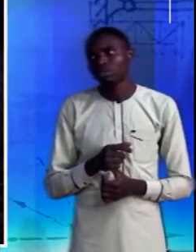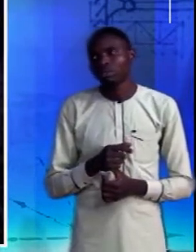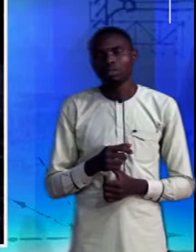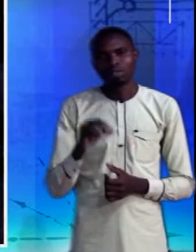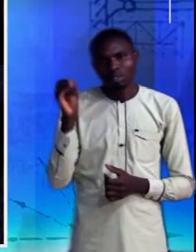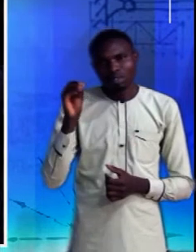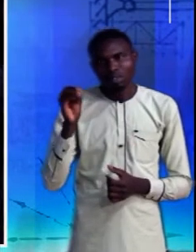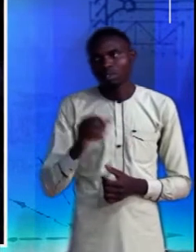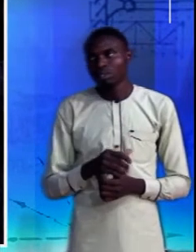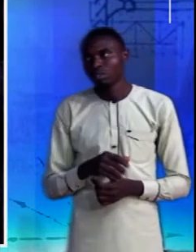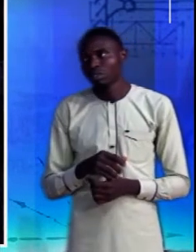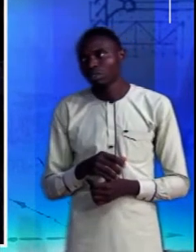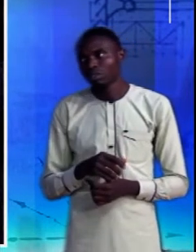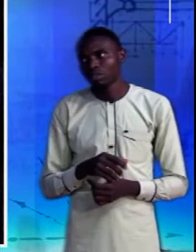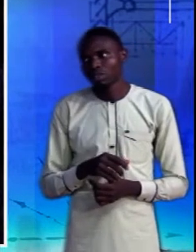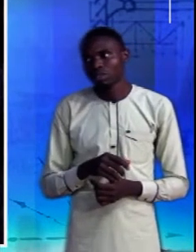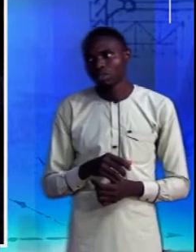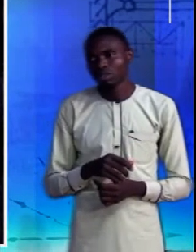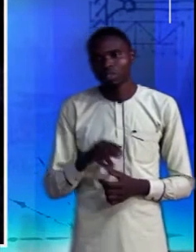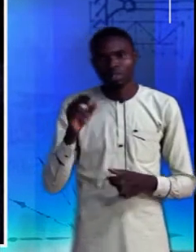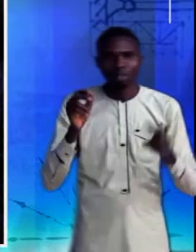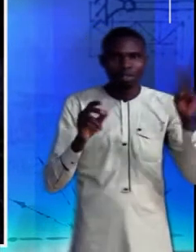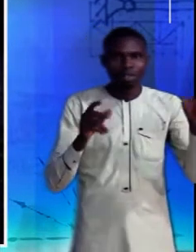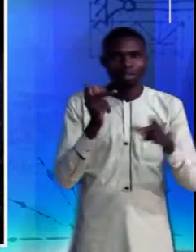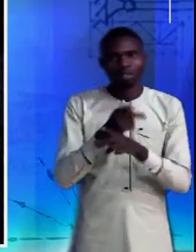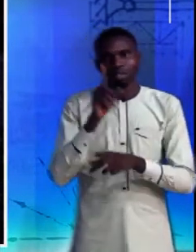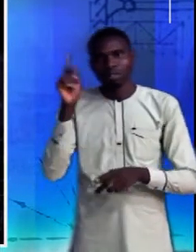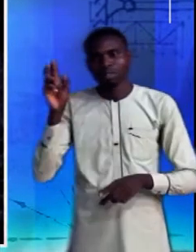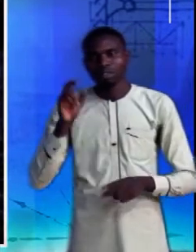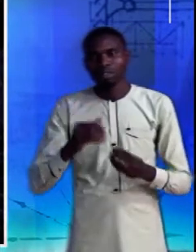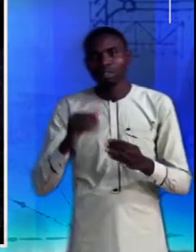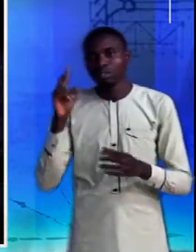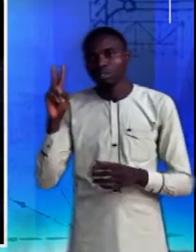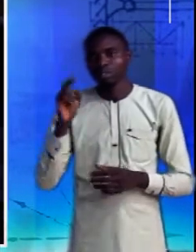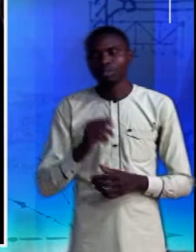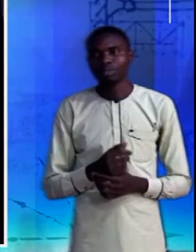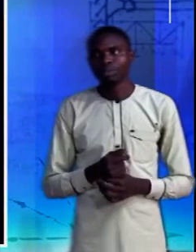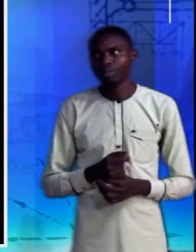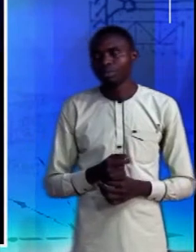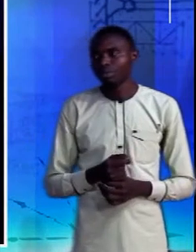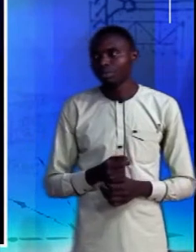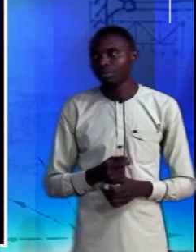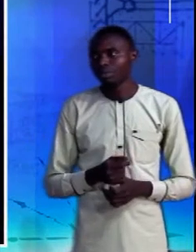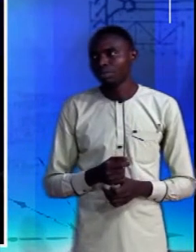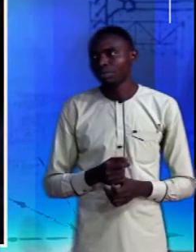determine how many seconds do we have in 52 minutes. As we